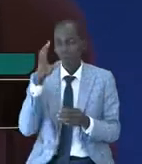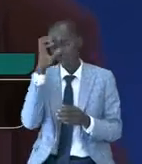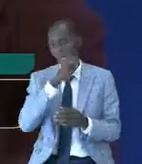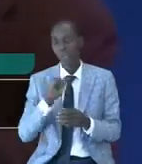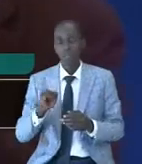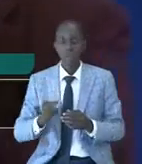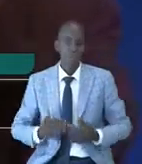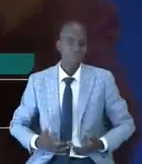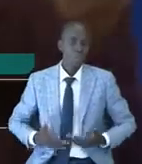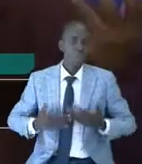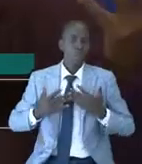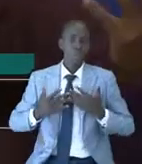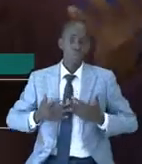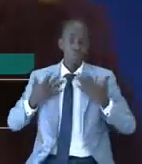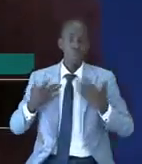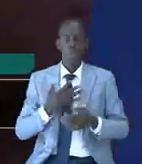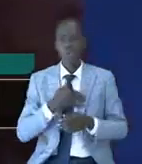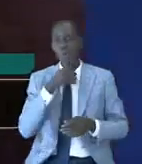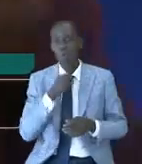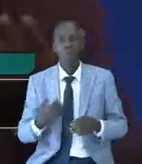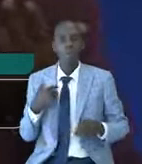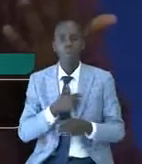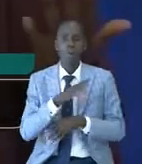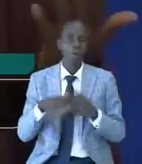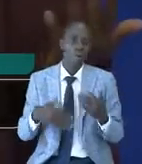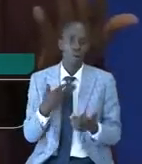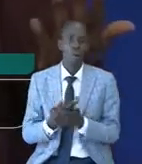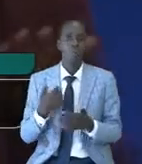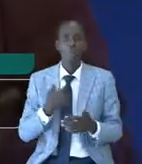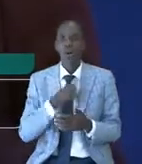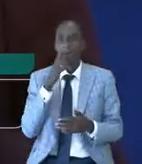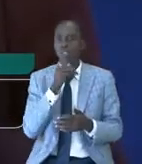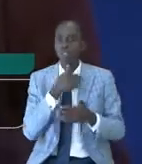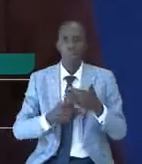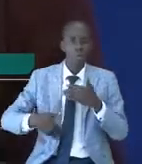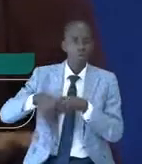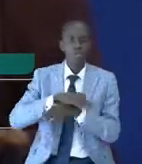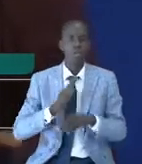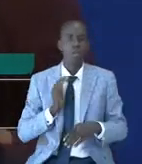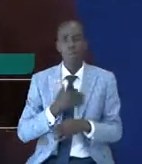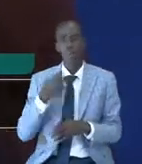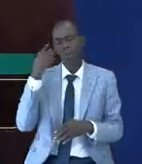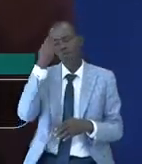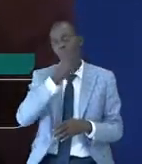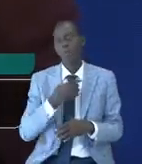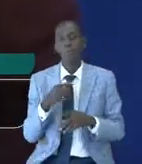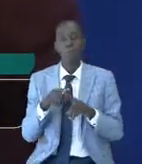we all, with open face, we're not covering our face with a veil, with open